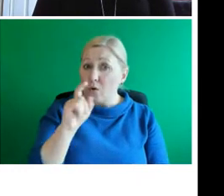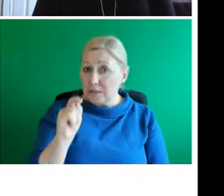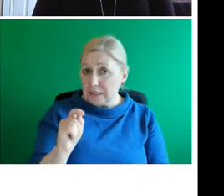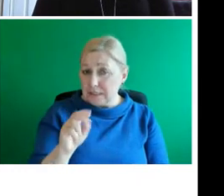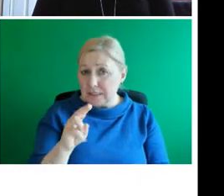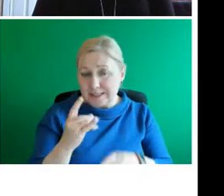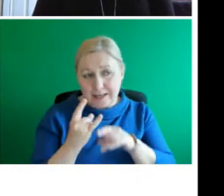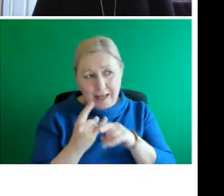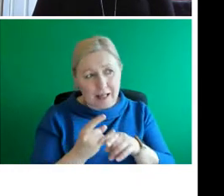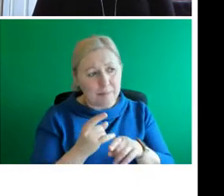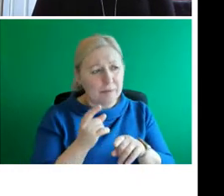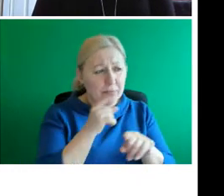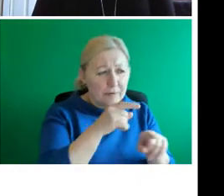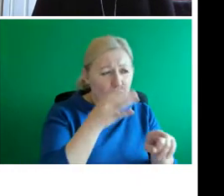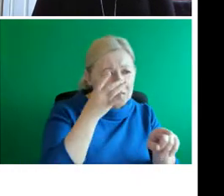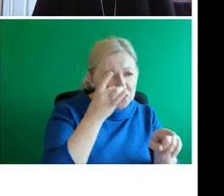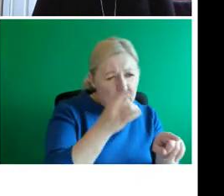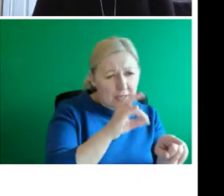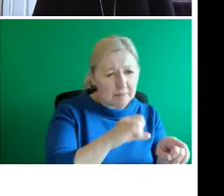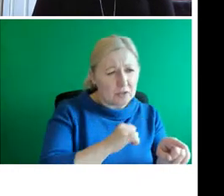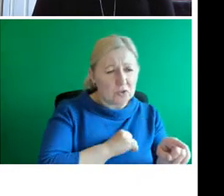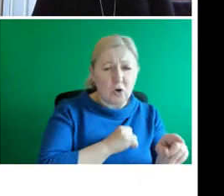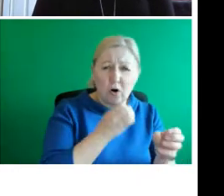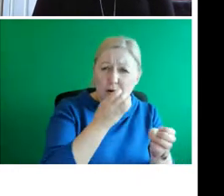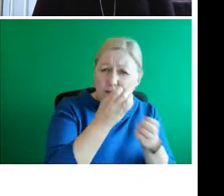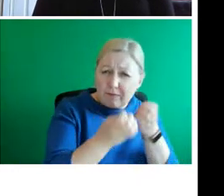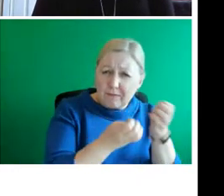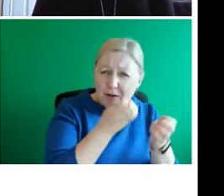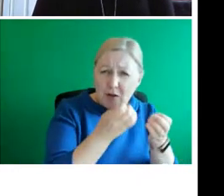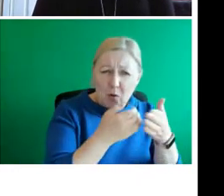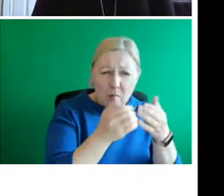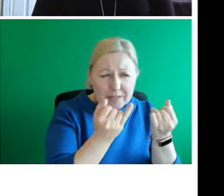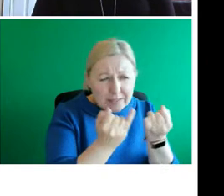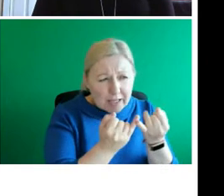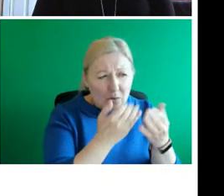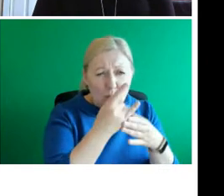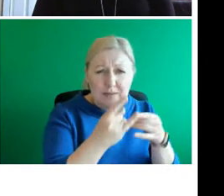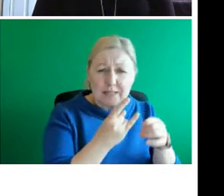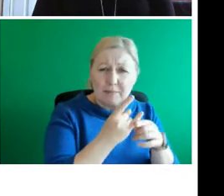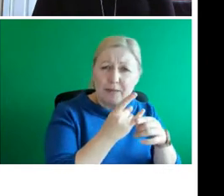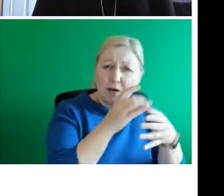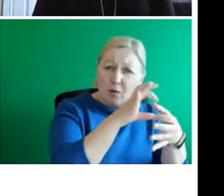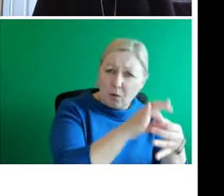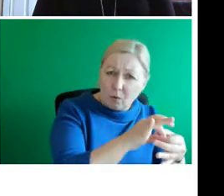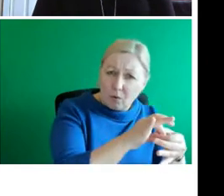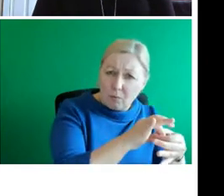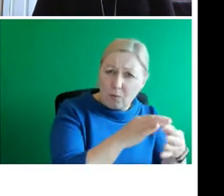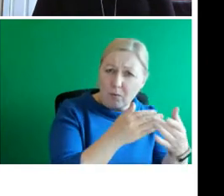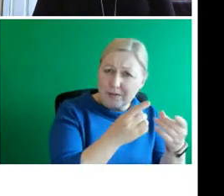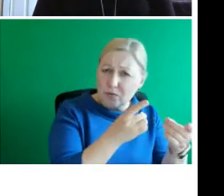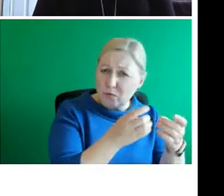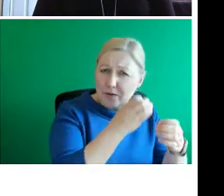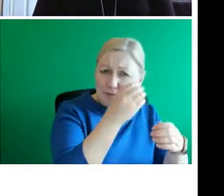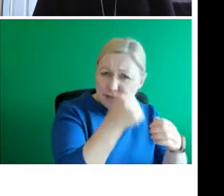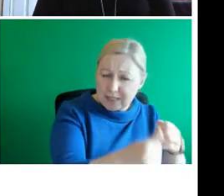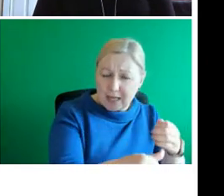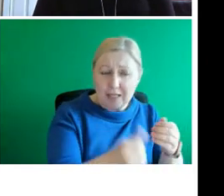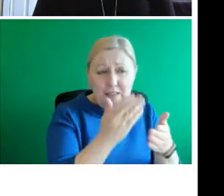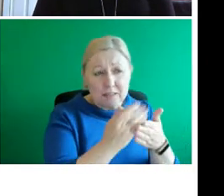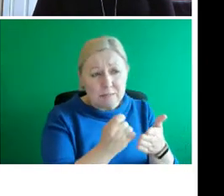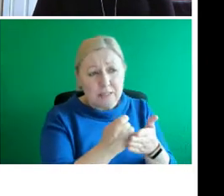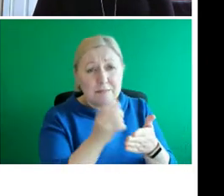at activities of daily living, looking at meaningful occupation, and sometimes they'd get involved in anxiety management as